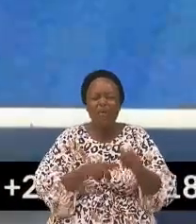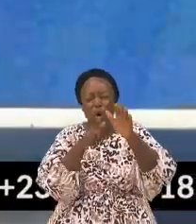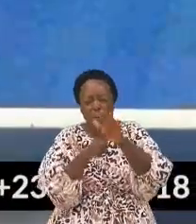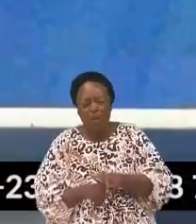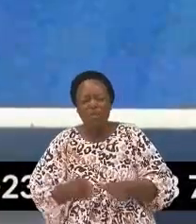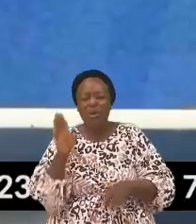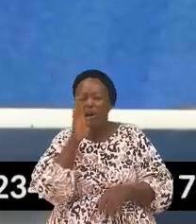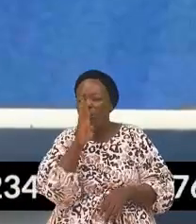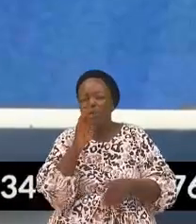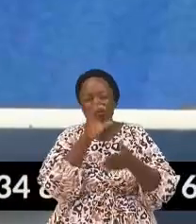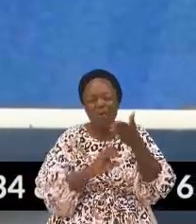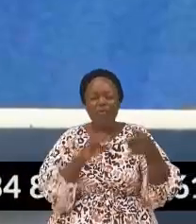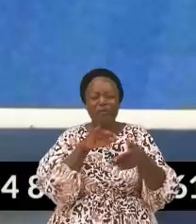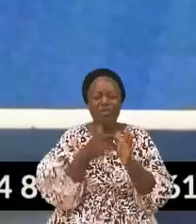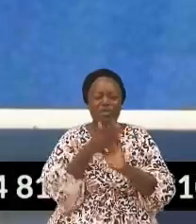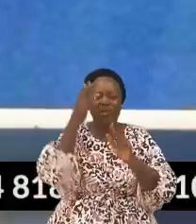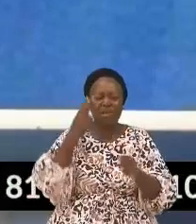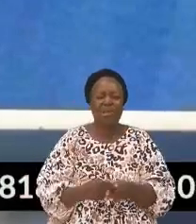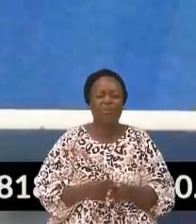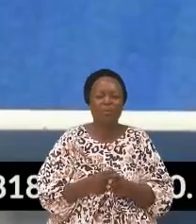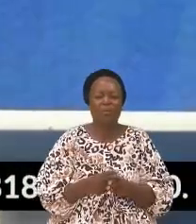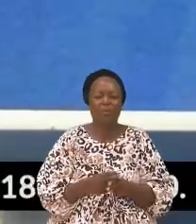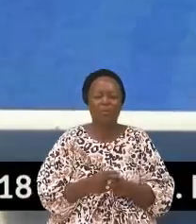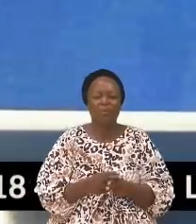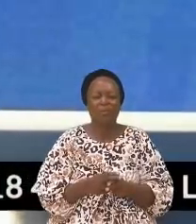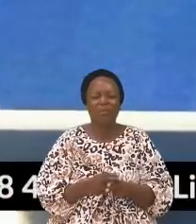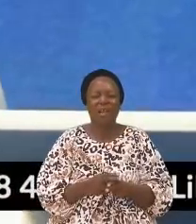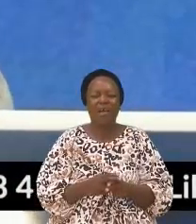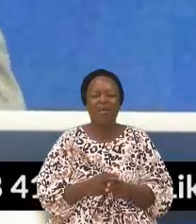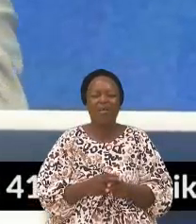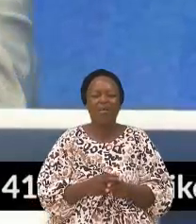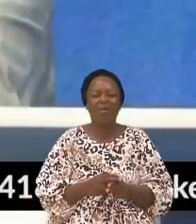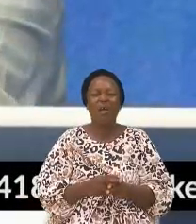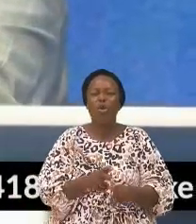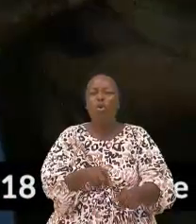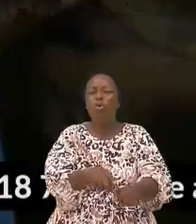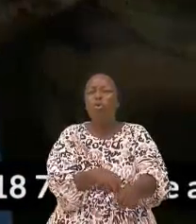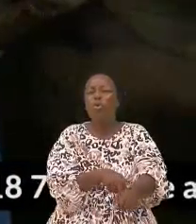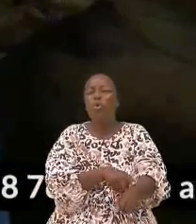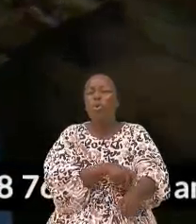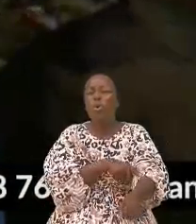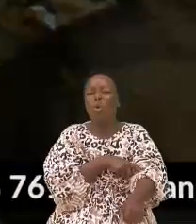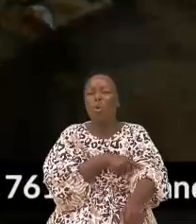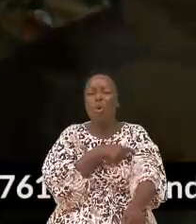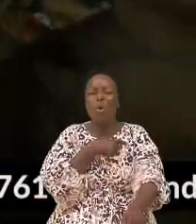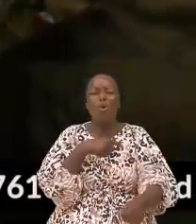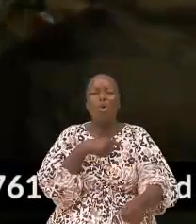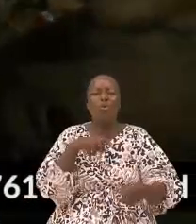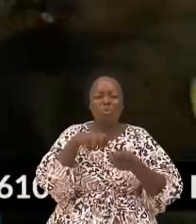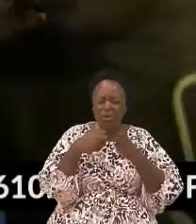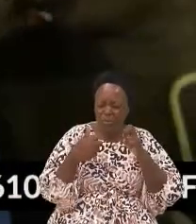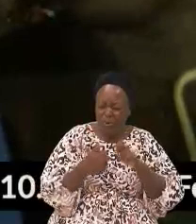sickness, every suffering, every oppression be removed in Jesus' name.